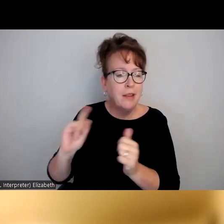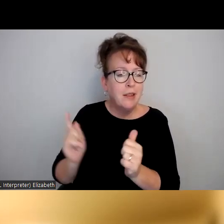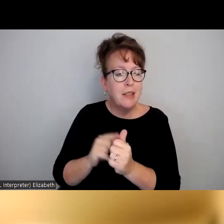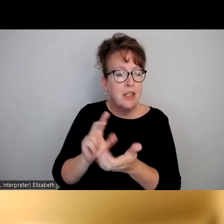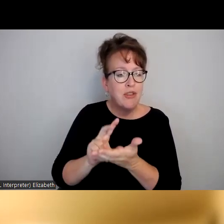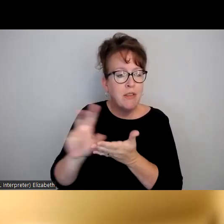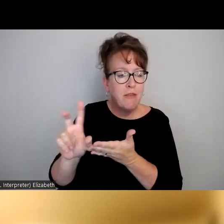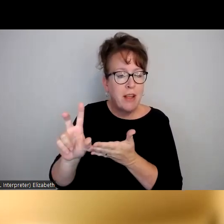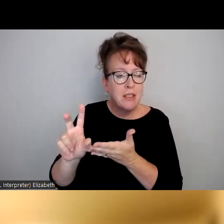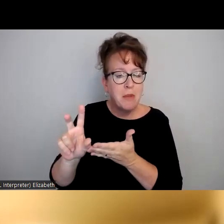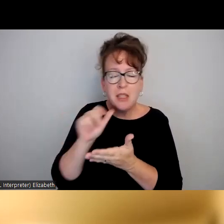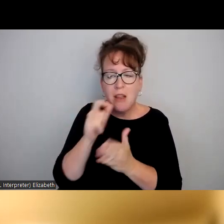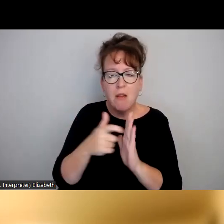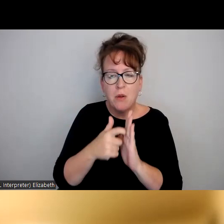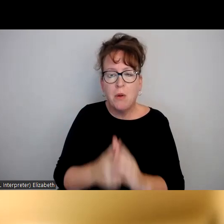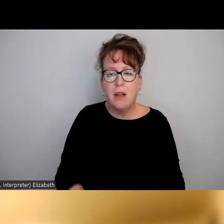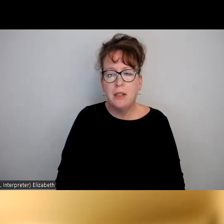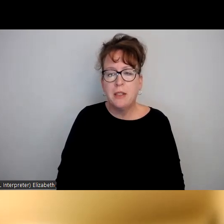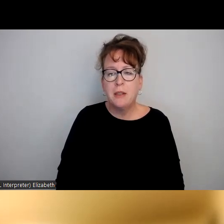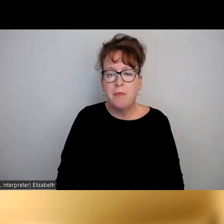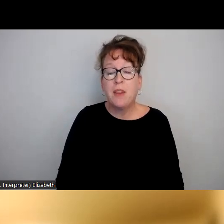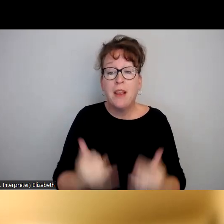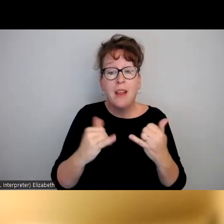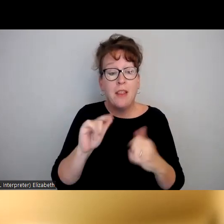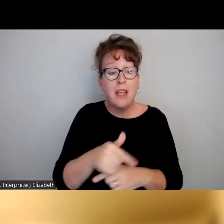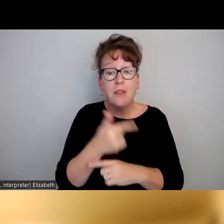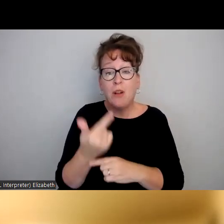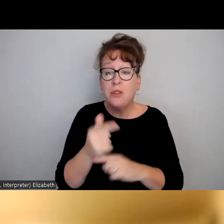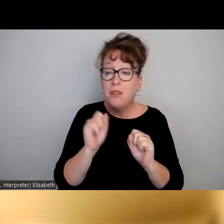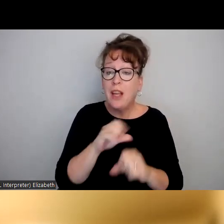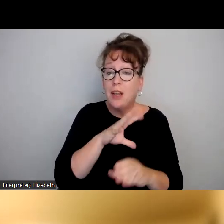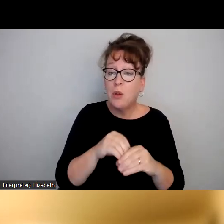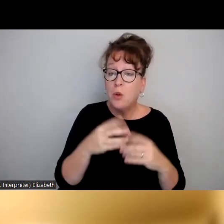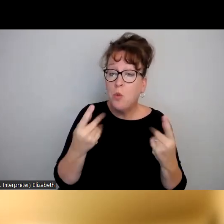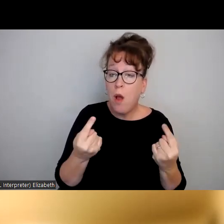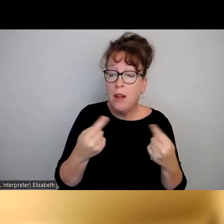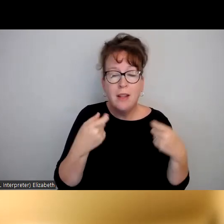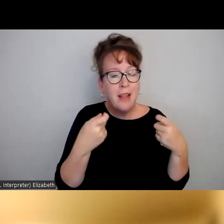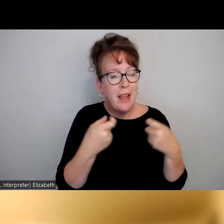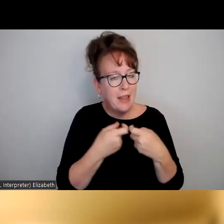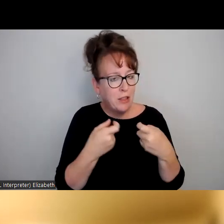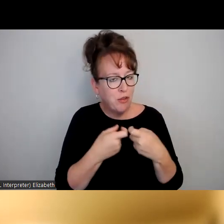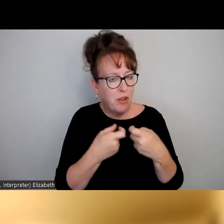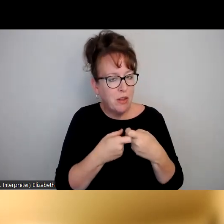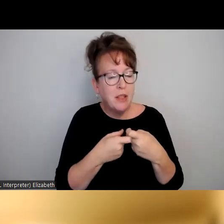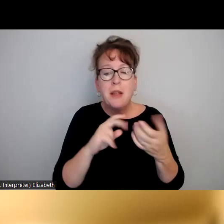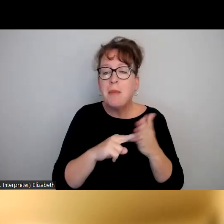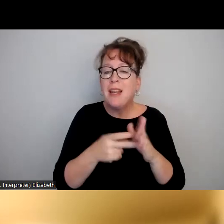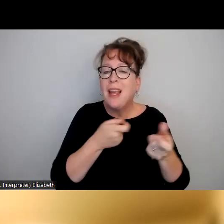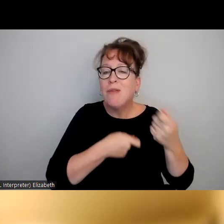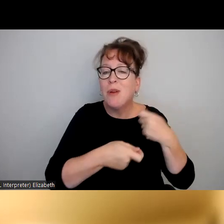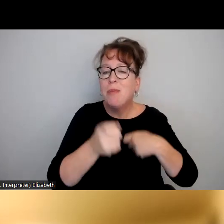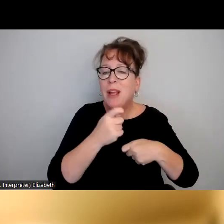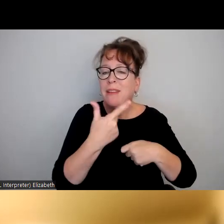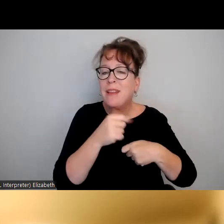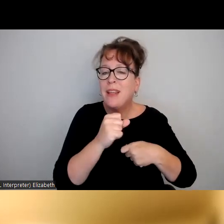infrastructure unnecessary. These alternatives could include electrification. In other words, replace that natural gas-fired furnace with an electric heat